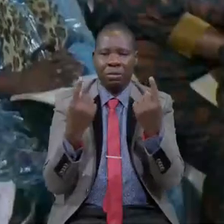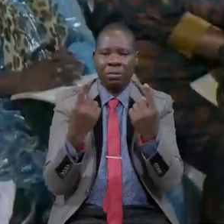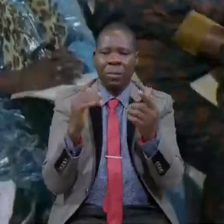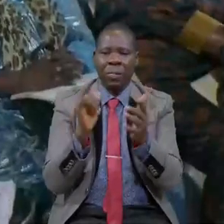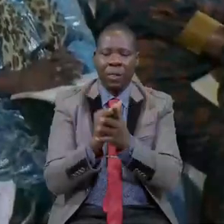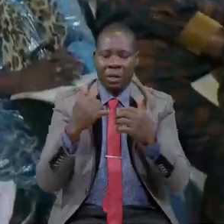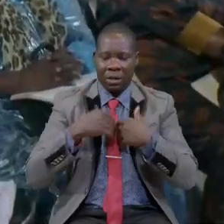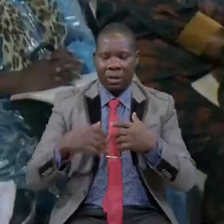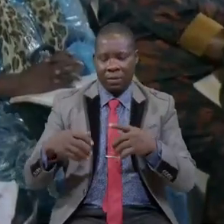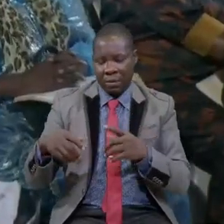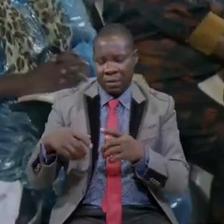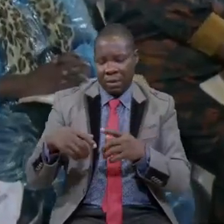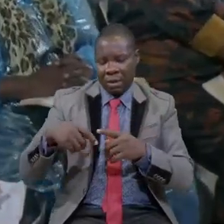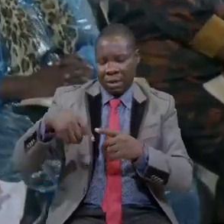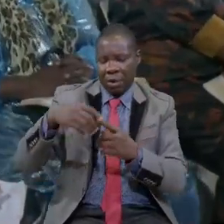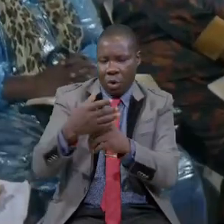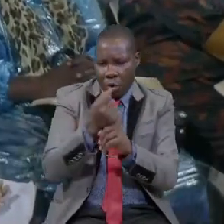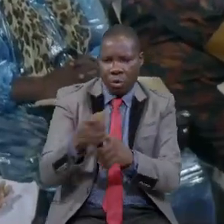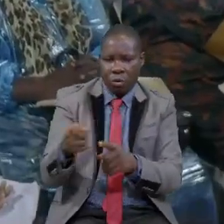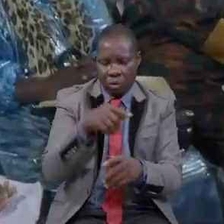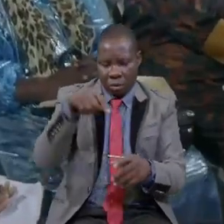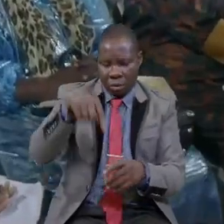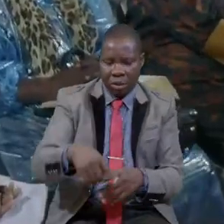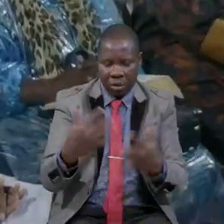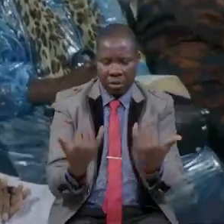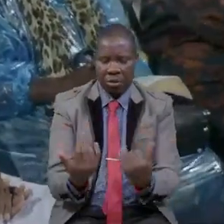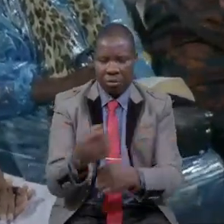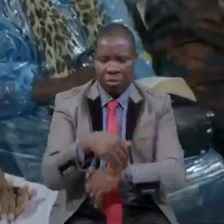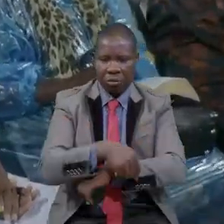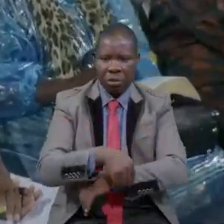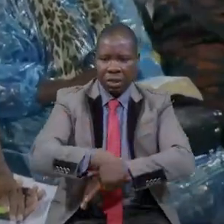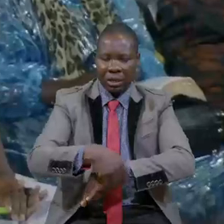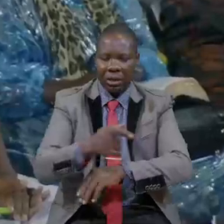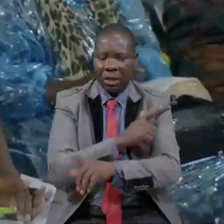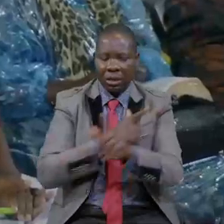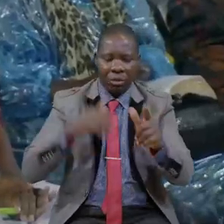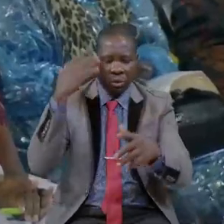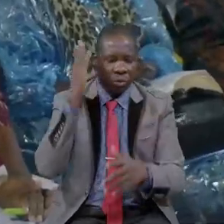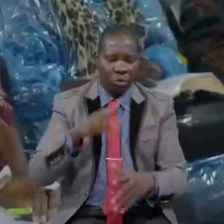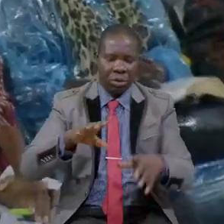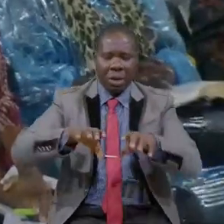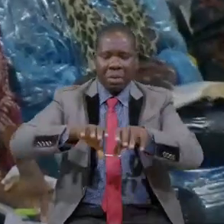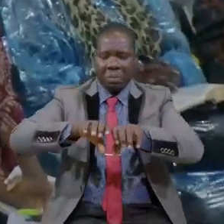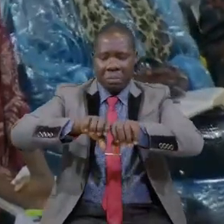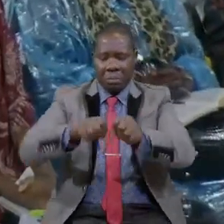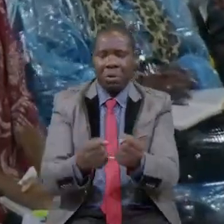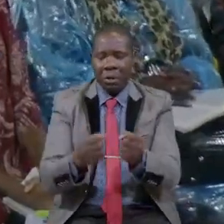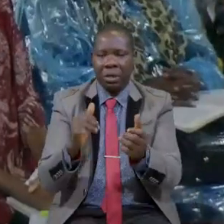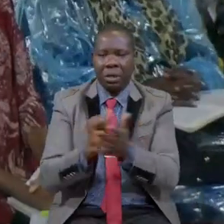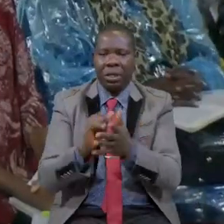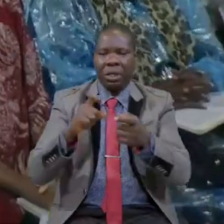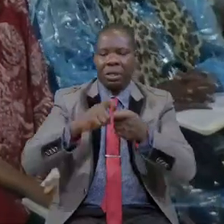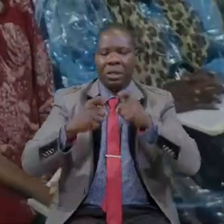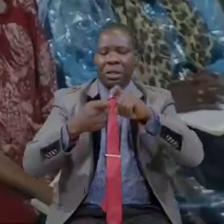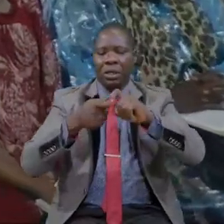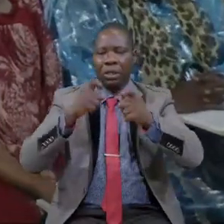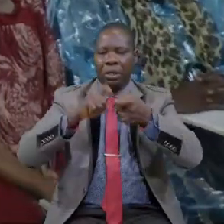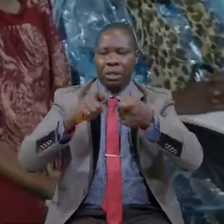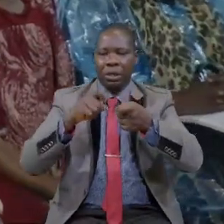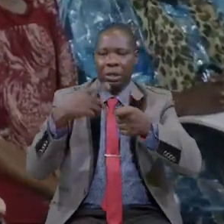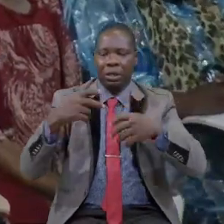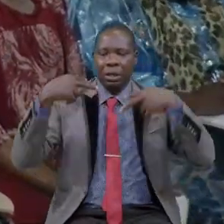down tonight the Lord will break that chain that yoke of sin from